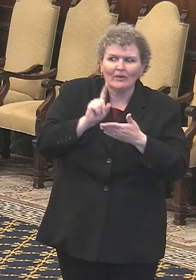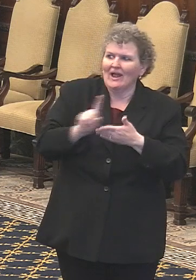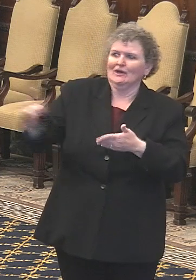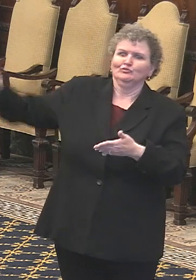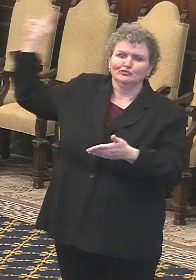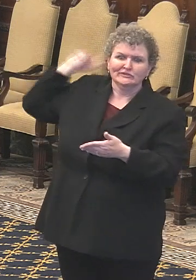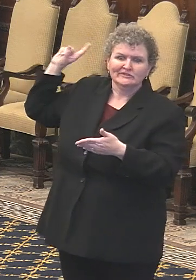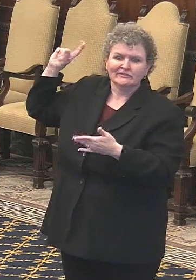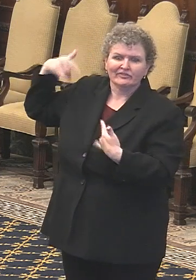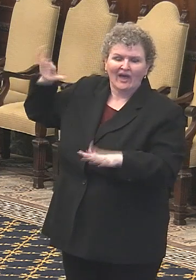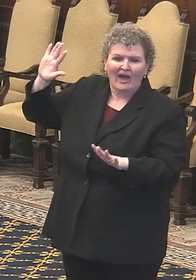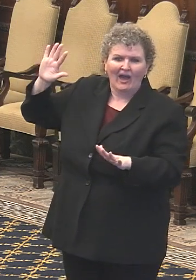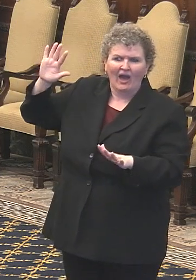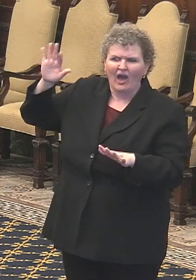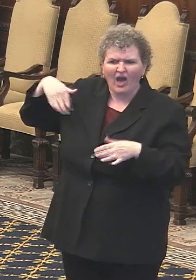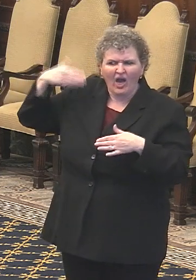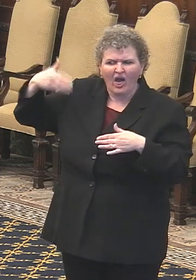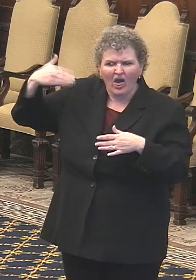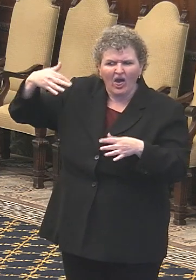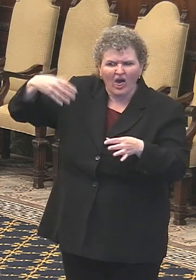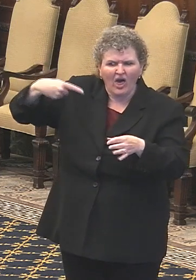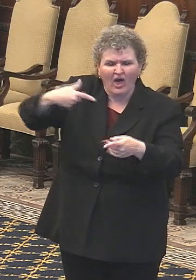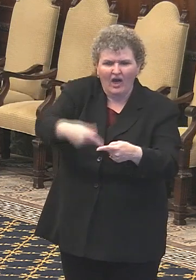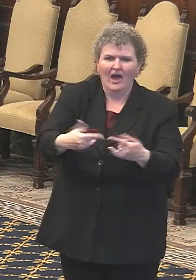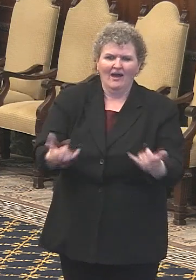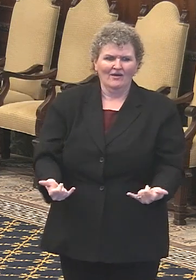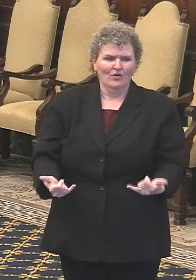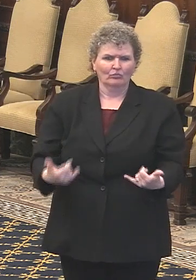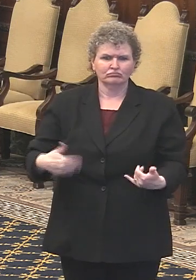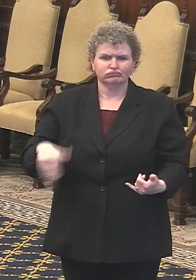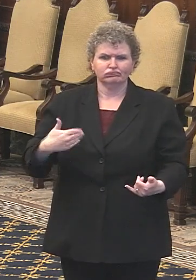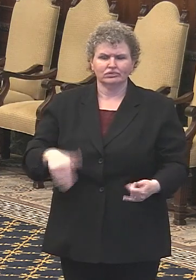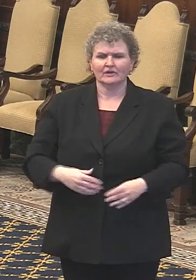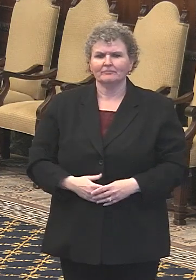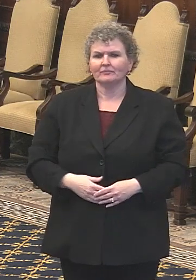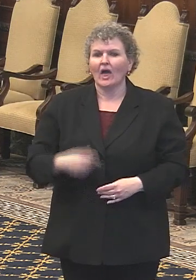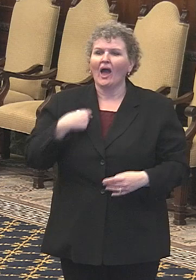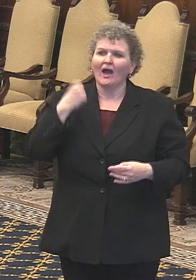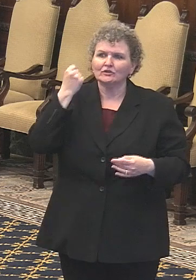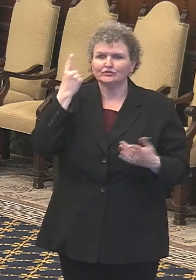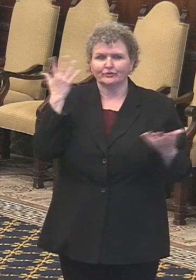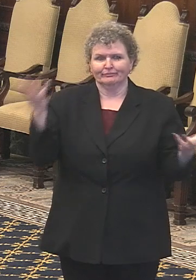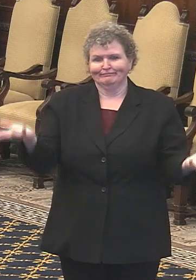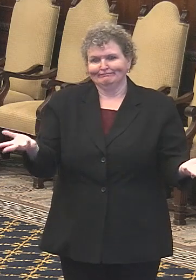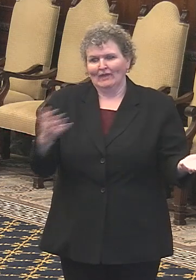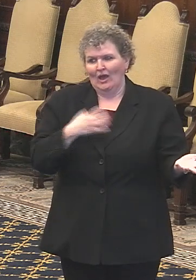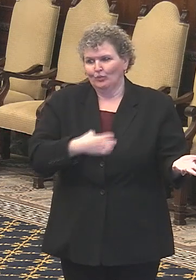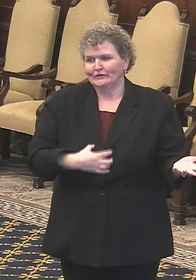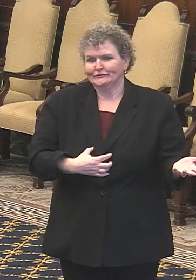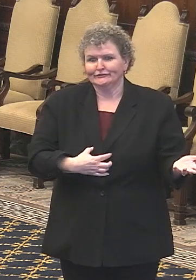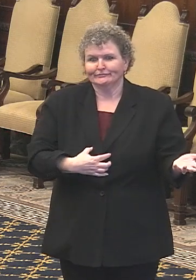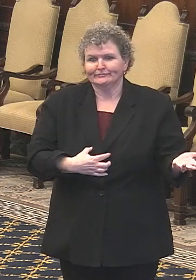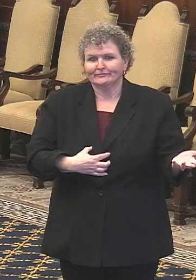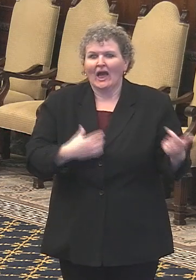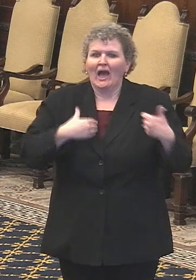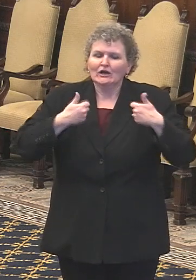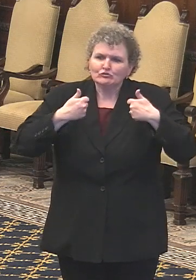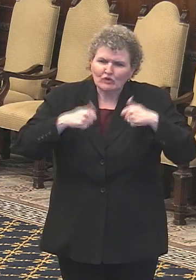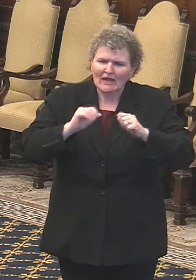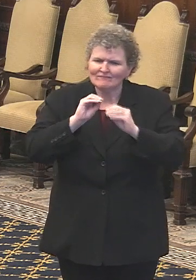getting the data in batches, but I wish I did understand that. And if we can, we'll try to fix it, and then we would smooth out our data.